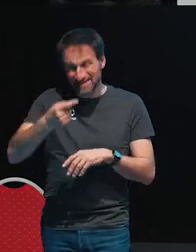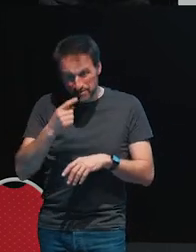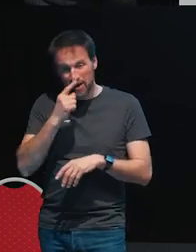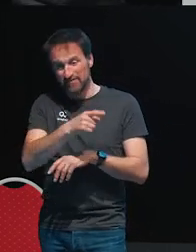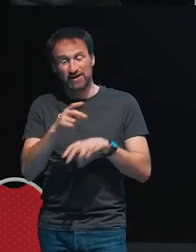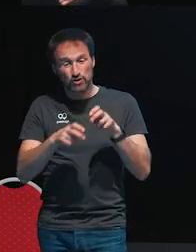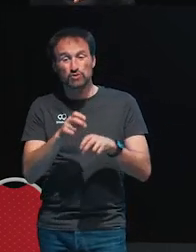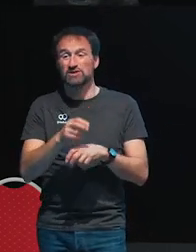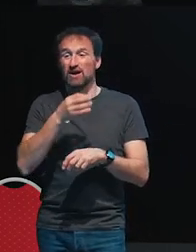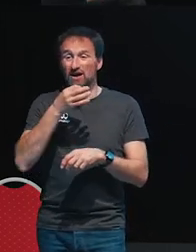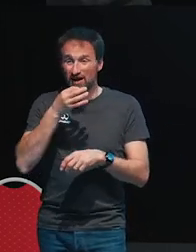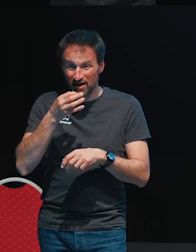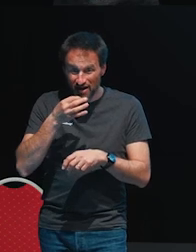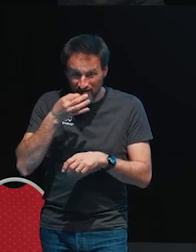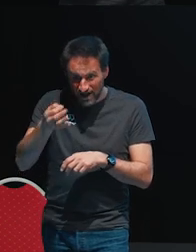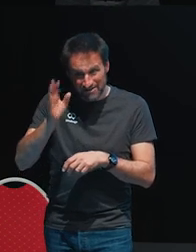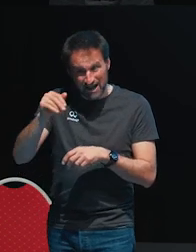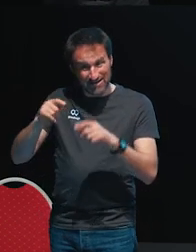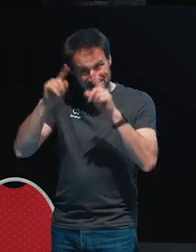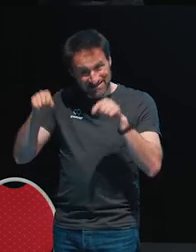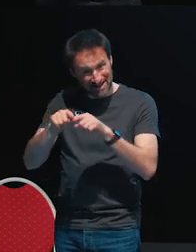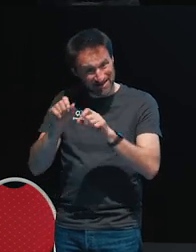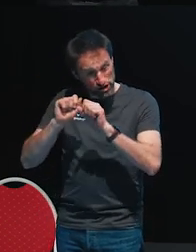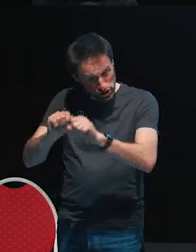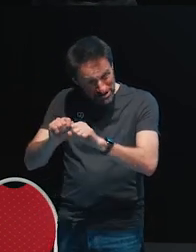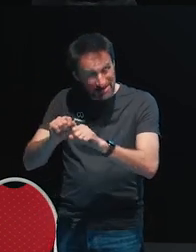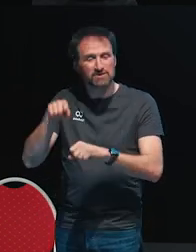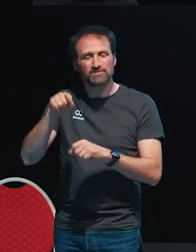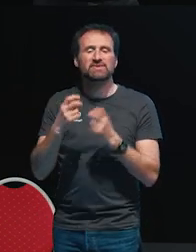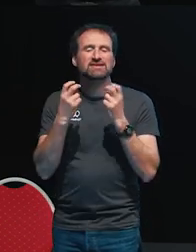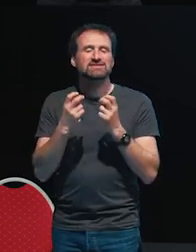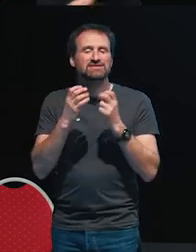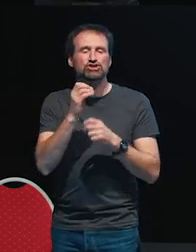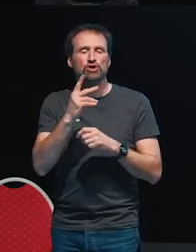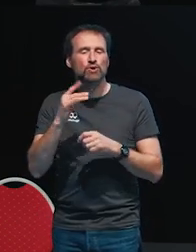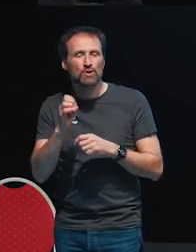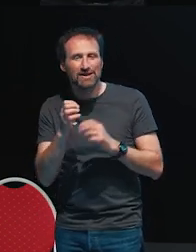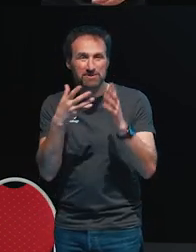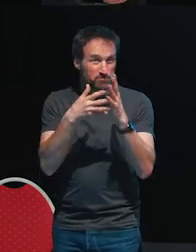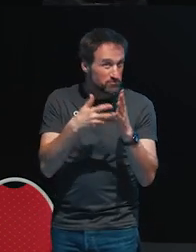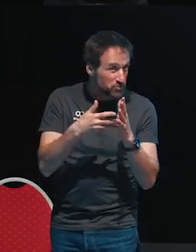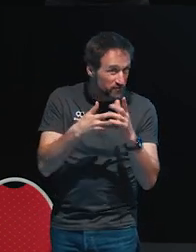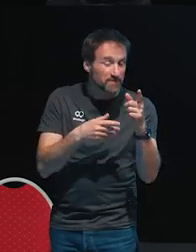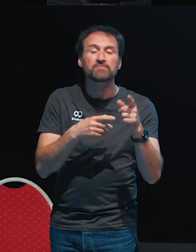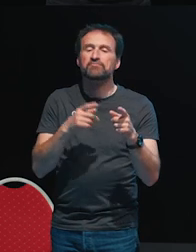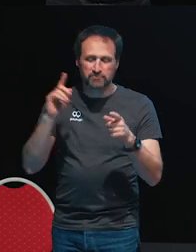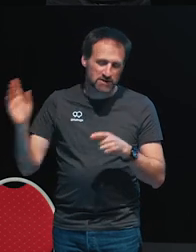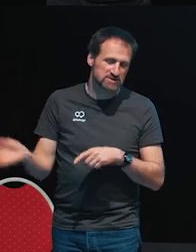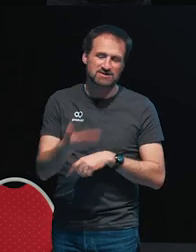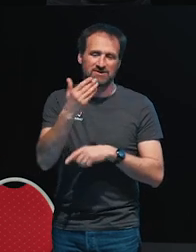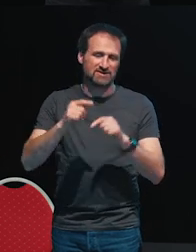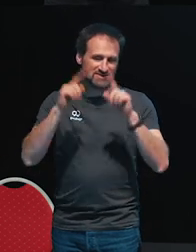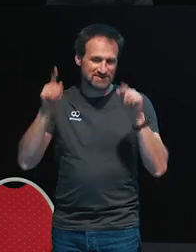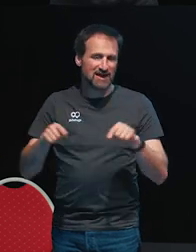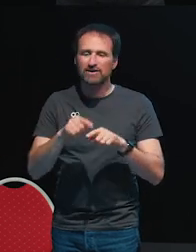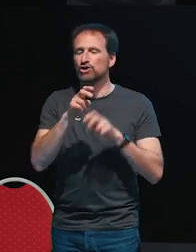is protected, we're going to send along the session cookie. If the session in this cookie matches, we're just going to send along the page anyway, and the user doesn't have